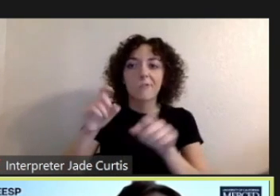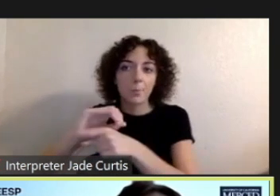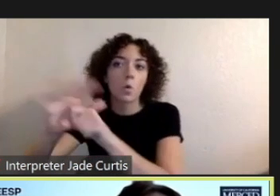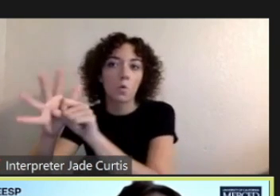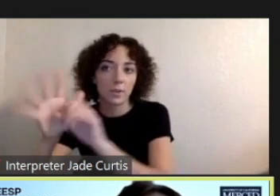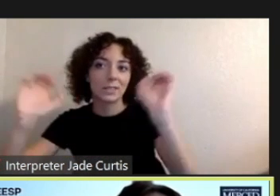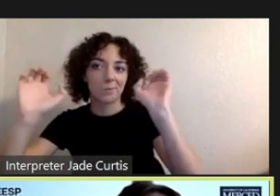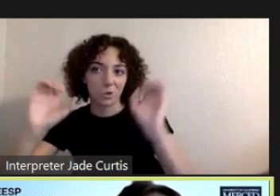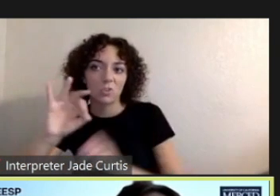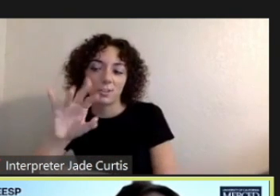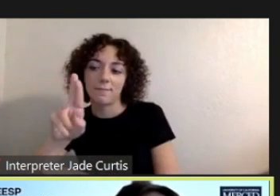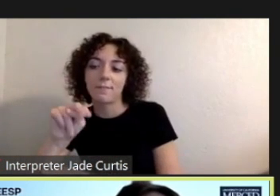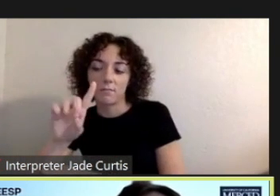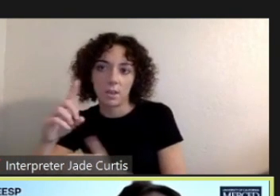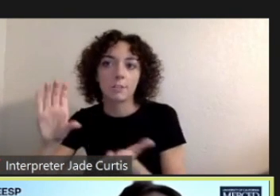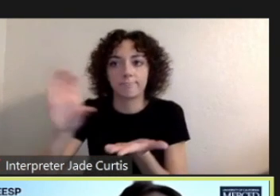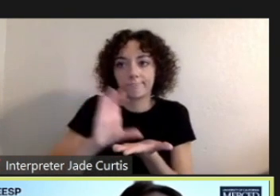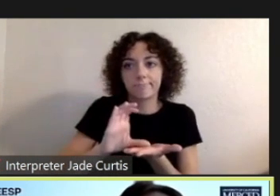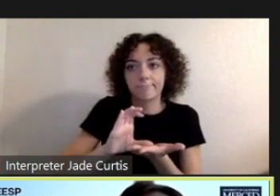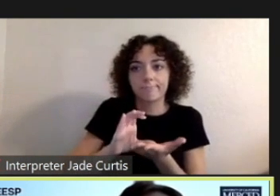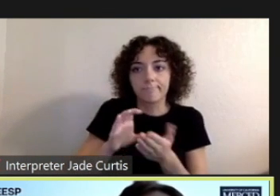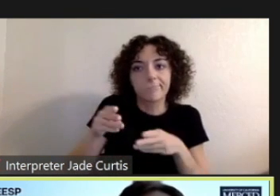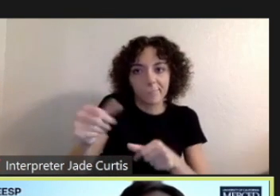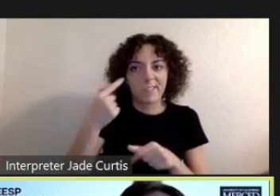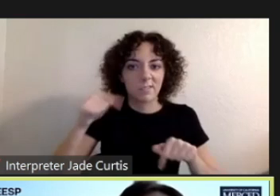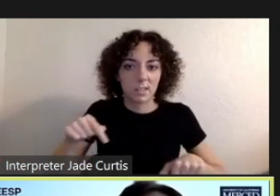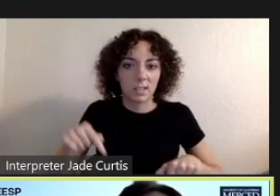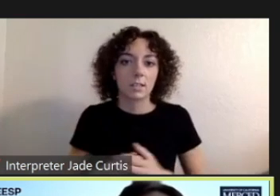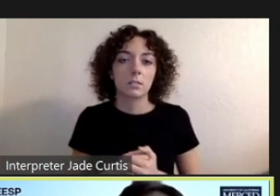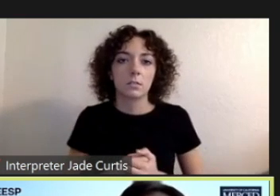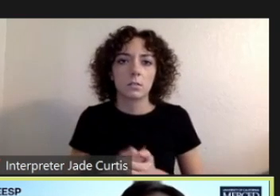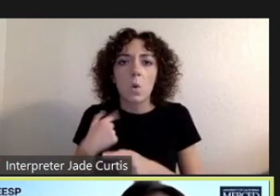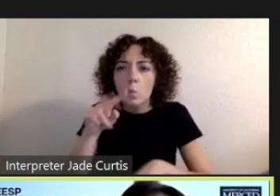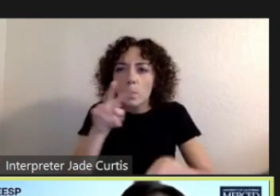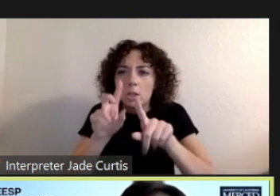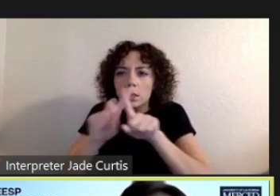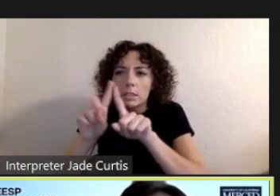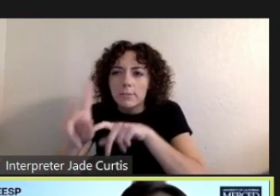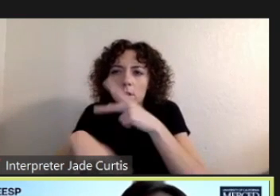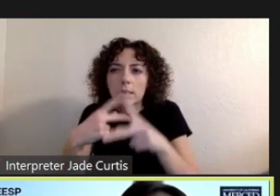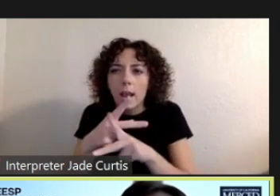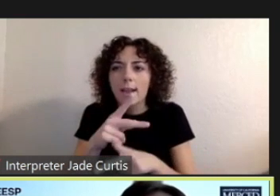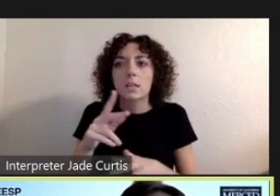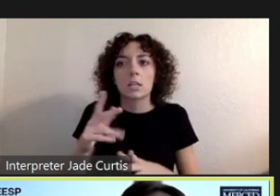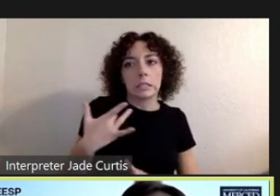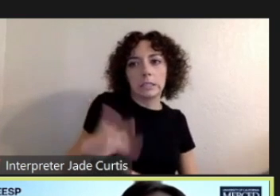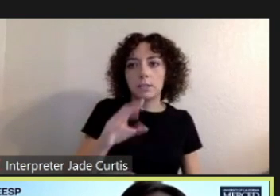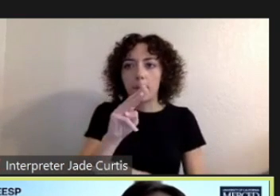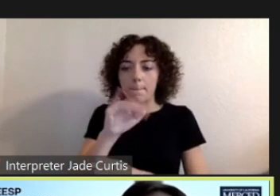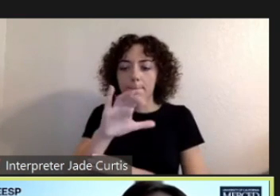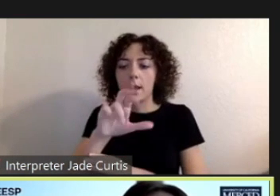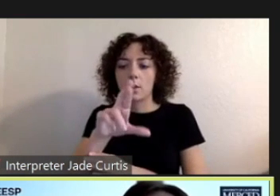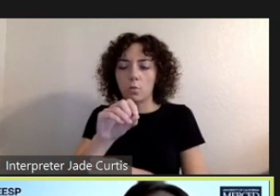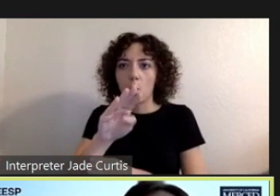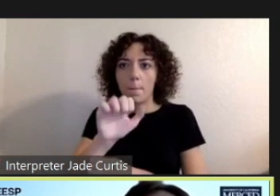would happen if we passed vaccinia virus and allowed it to deposit on different kinds of sensors using a very sensitive microbalance, the